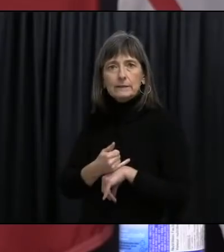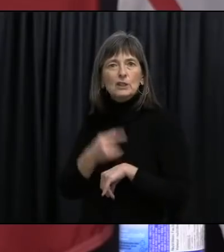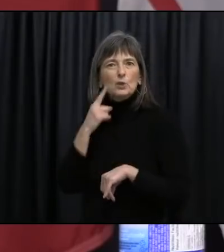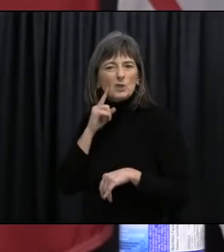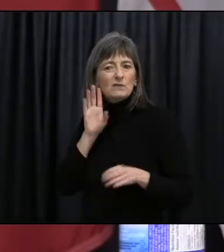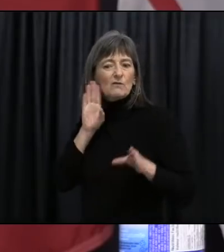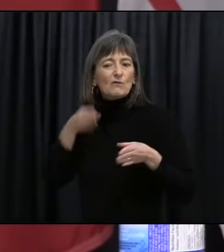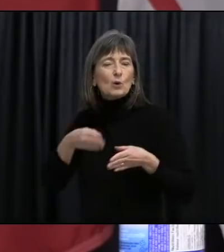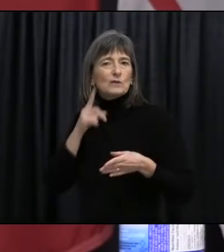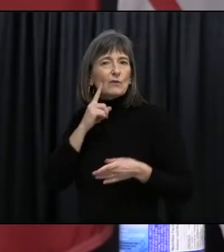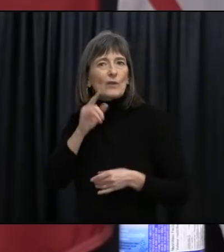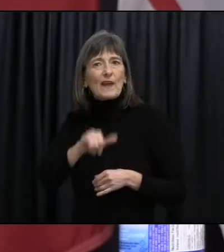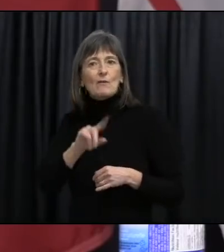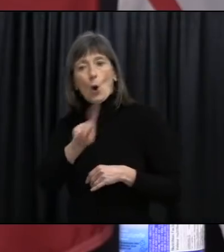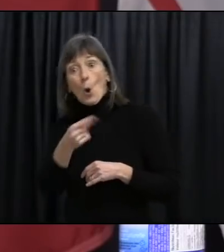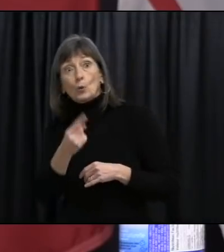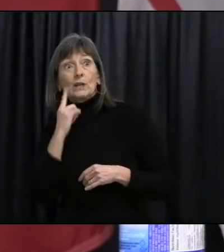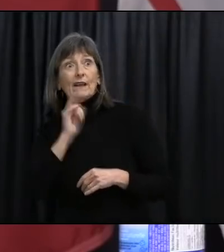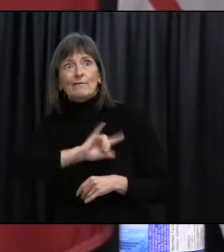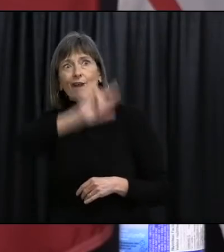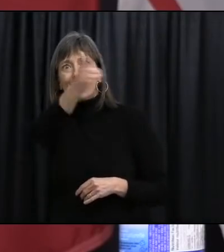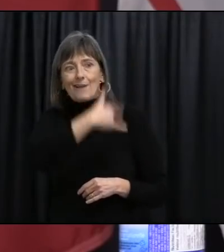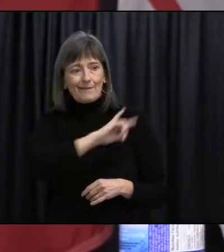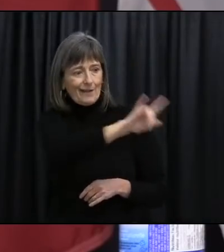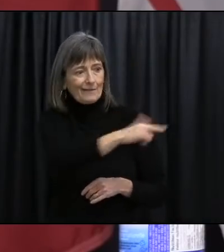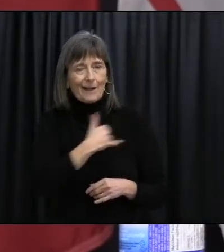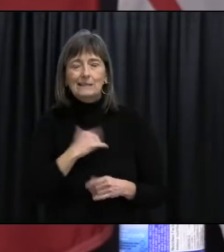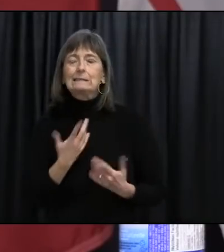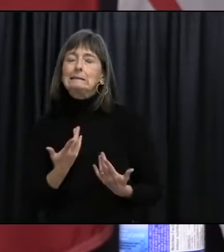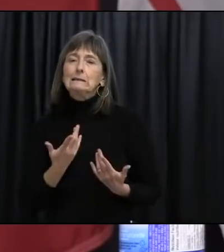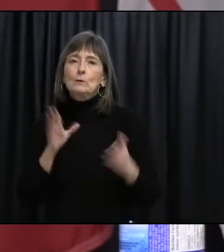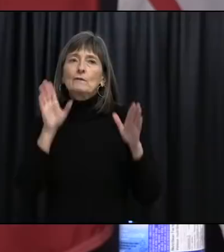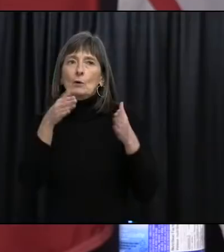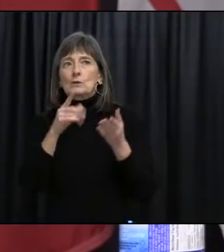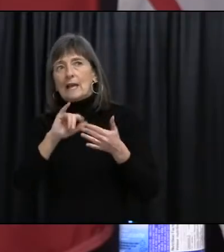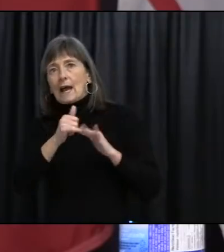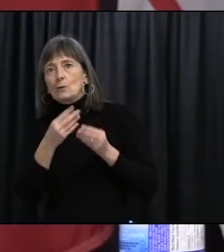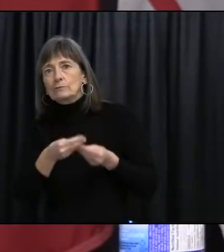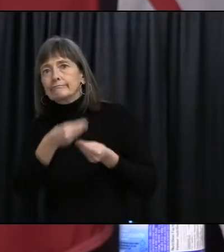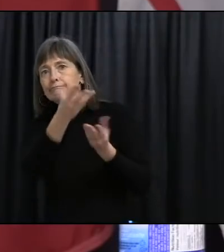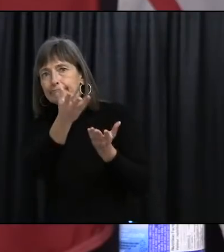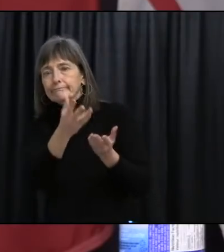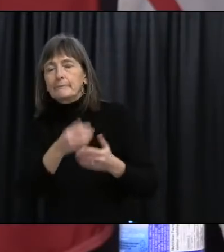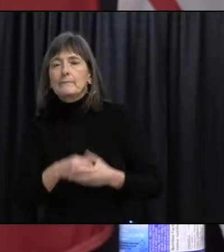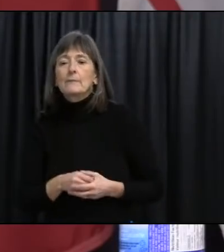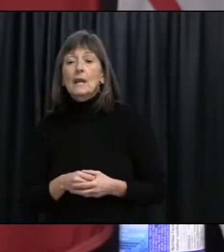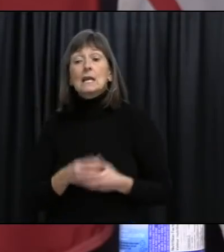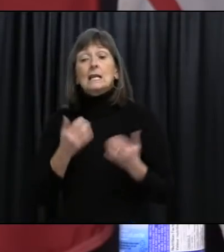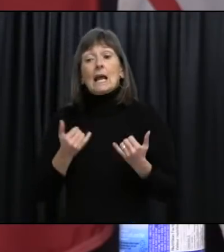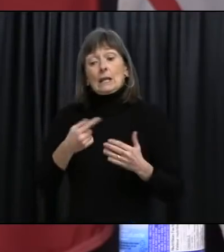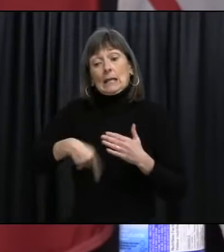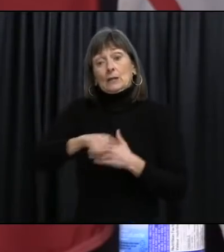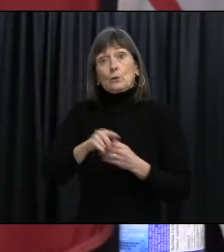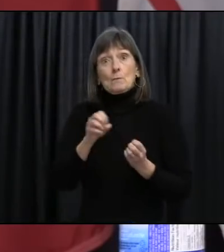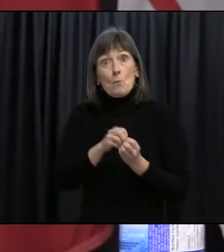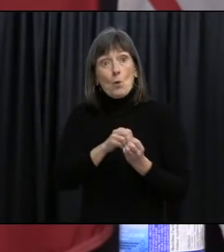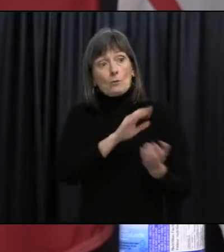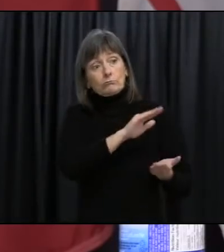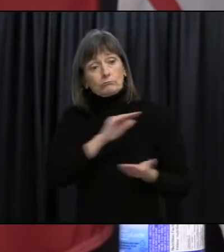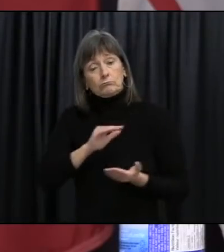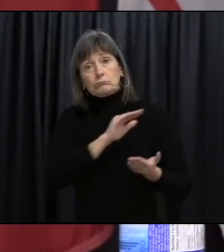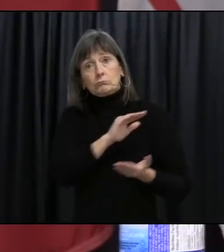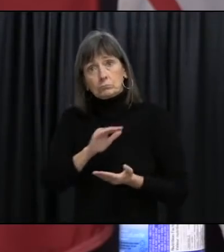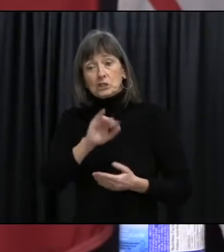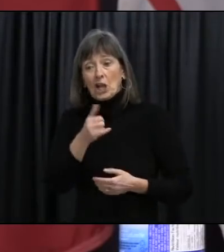those isolated fly-in and fly-out communities. As the vaccine starts to roll in with further deliveries next week and